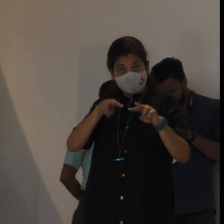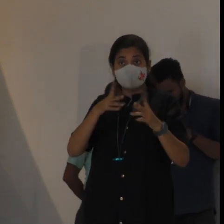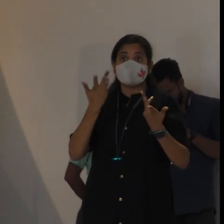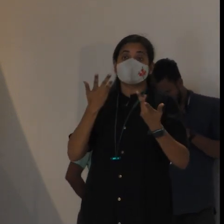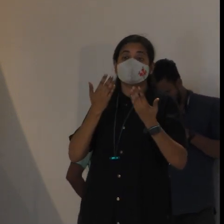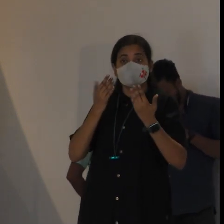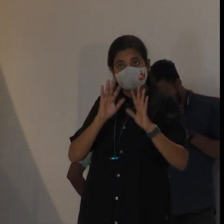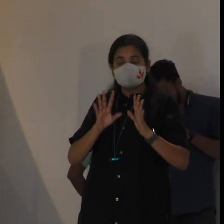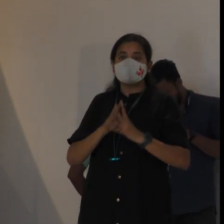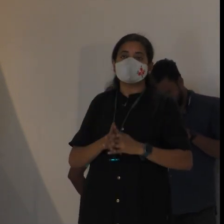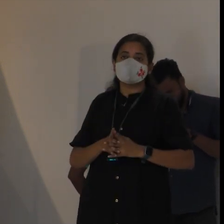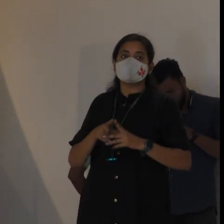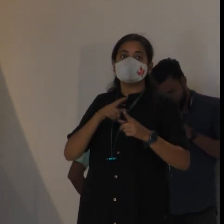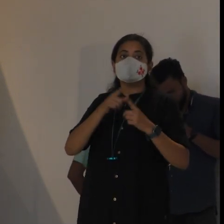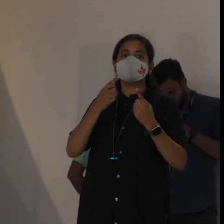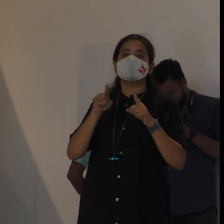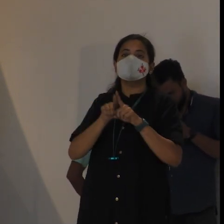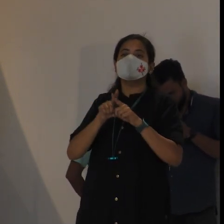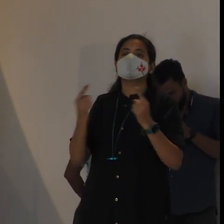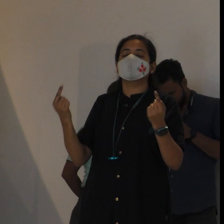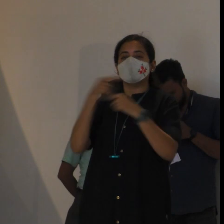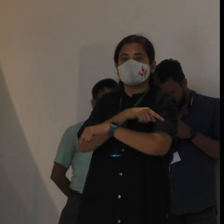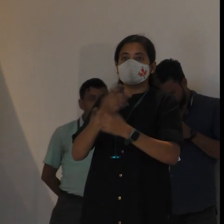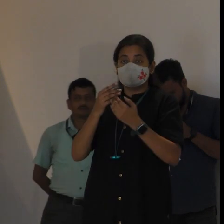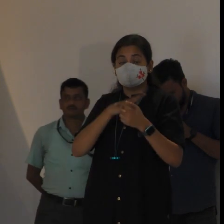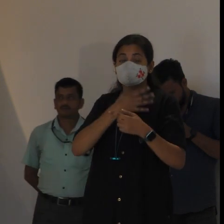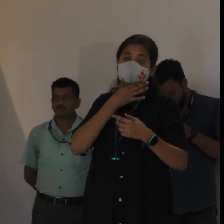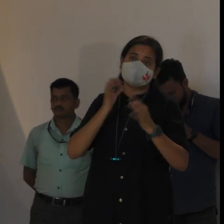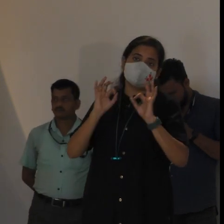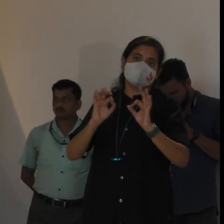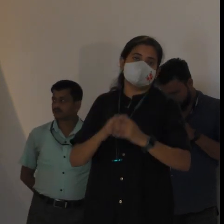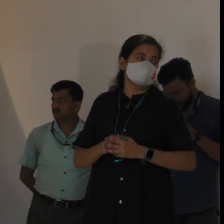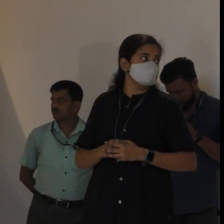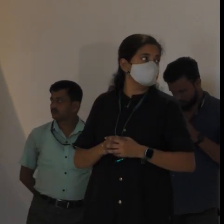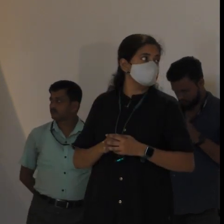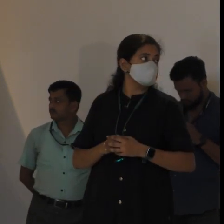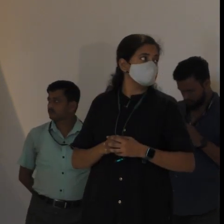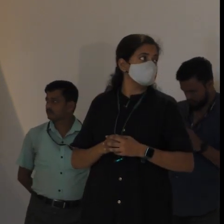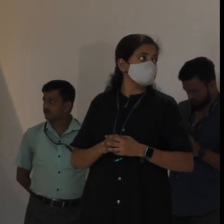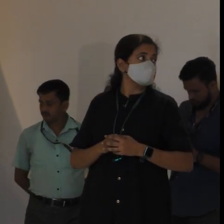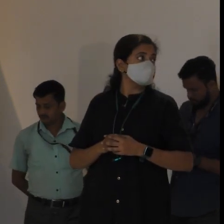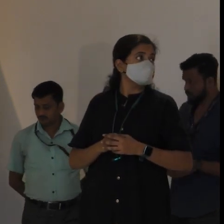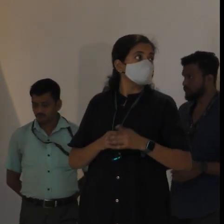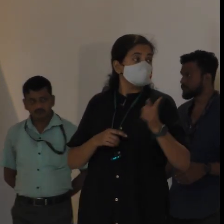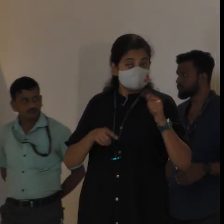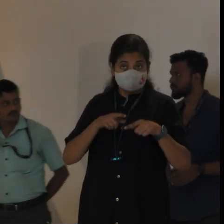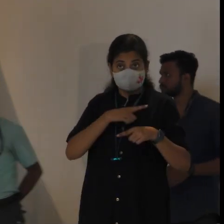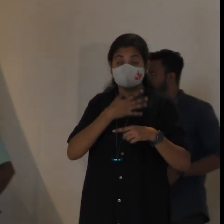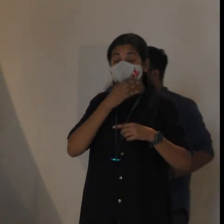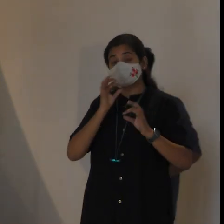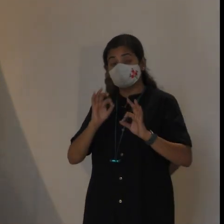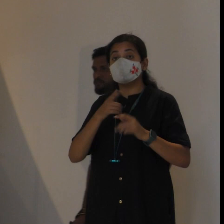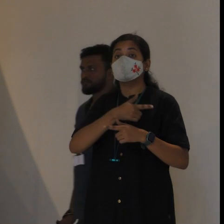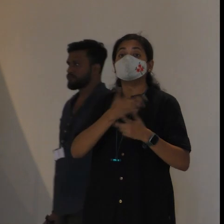of Christian art. And I thought that a reversal of the gaze was very fascinating in this space. Another very fascinating thing about the museum is